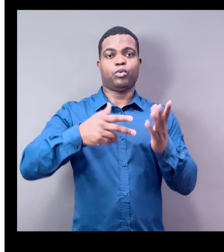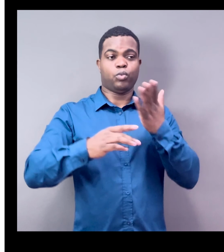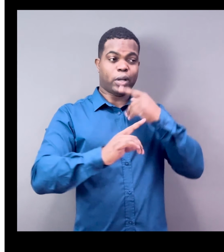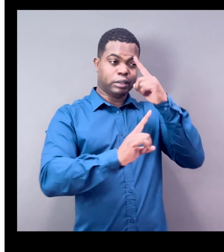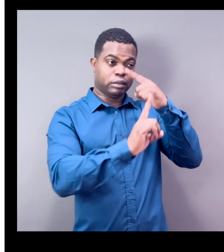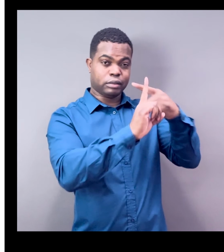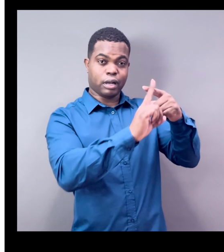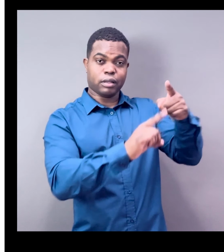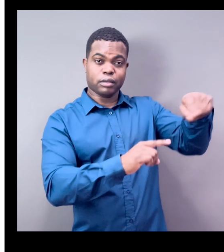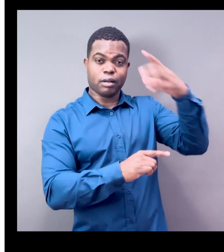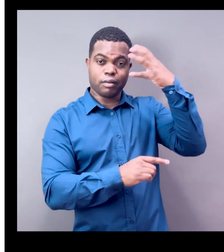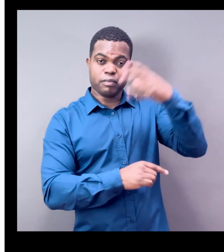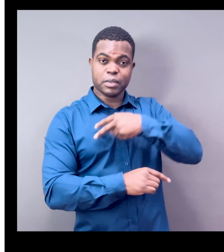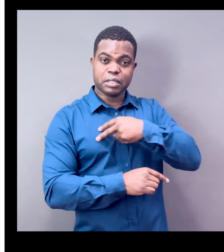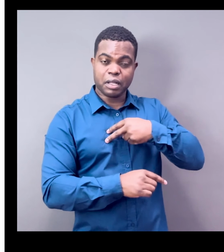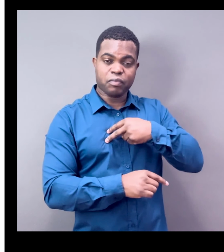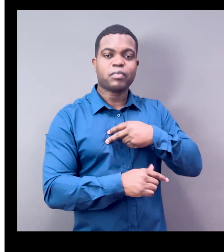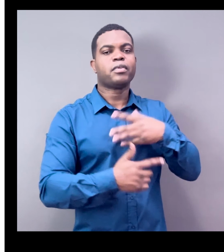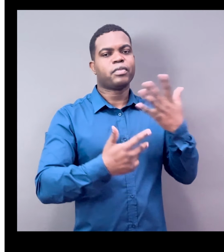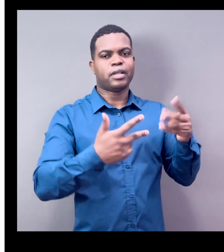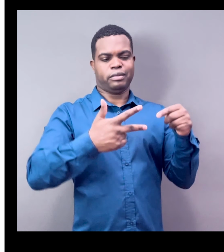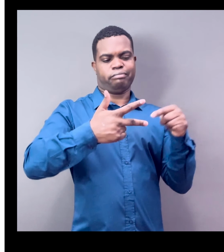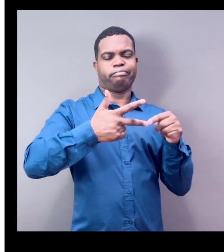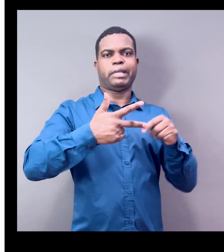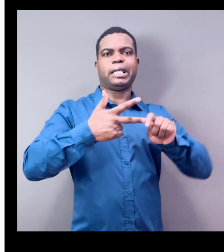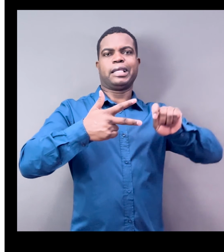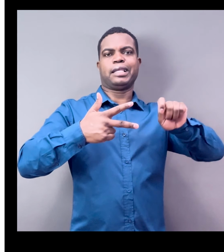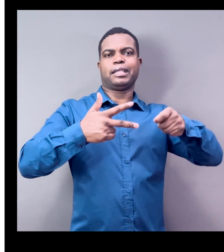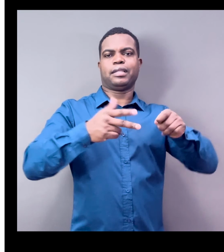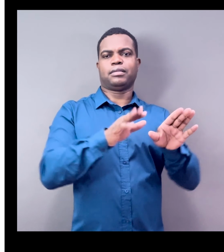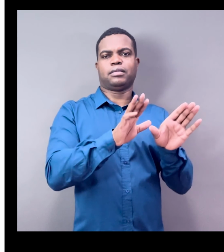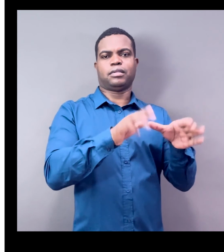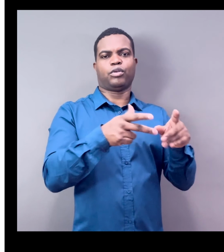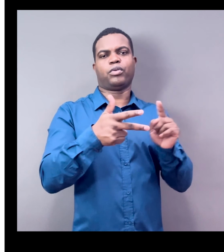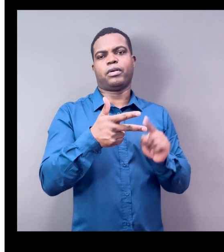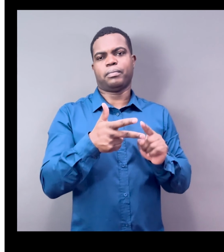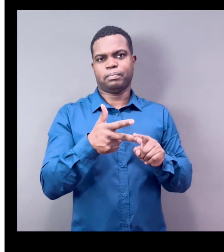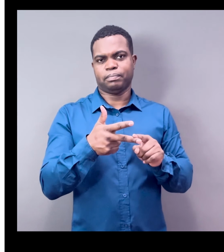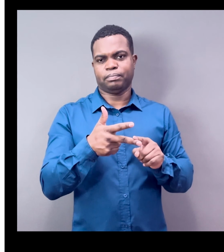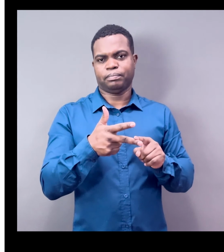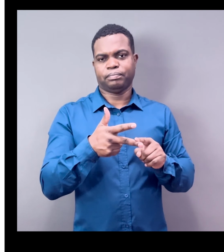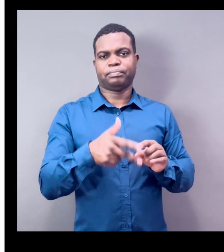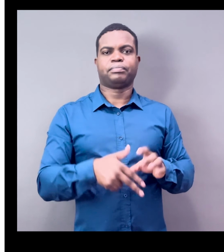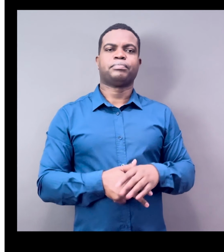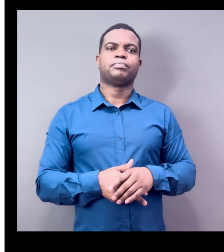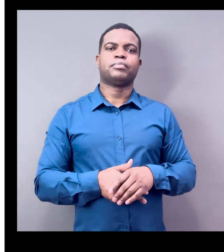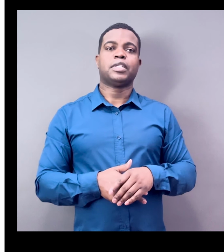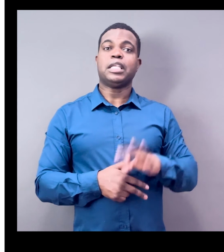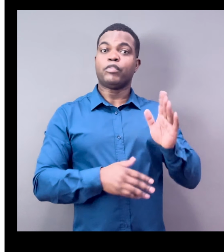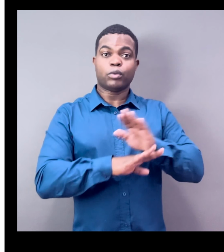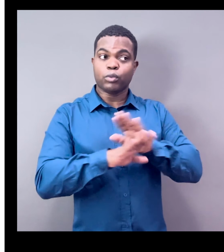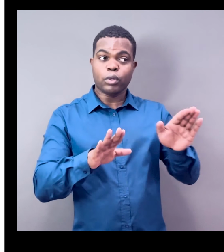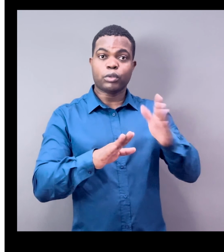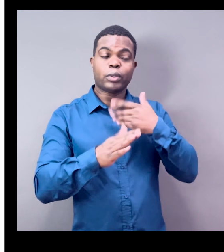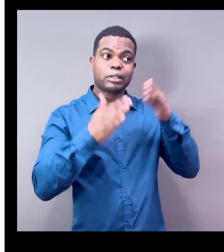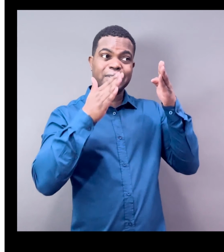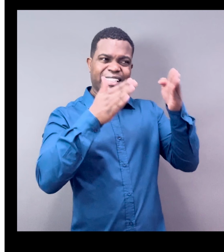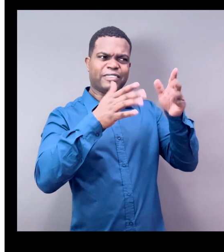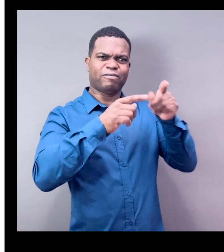is targeting government officials, then government officials falls under your target audience.